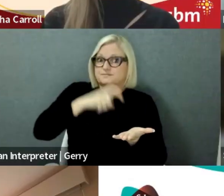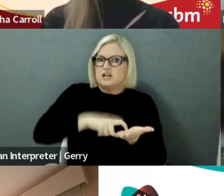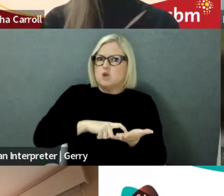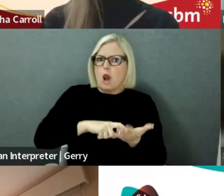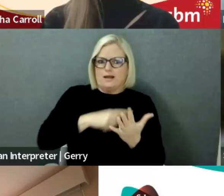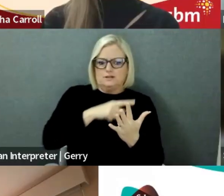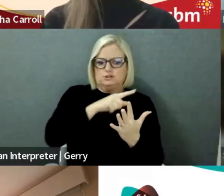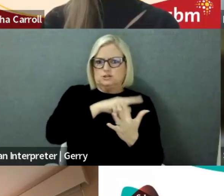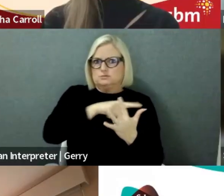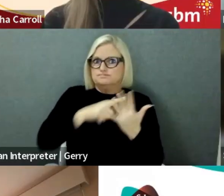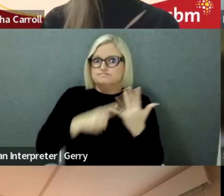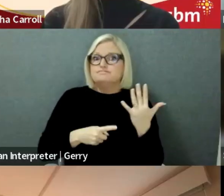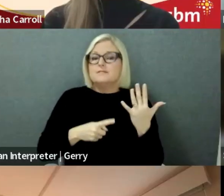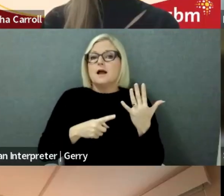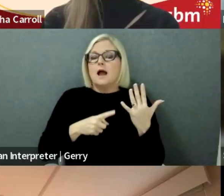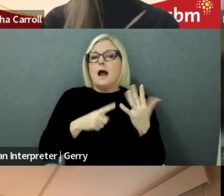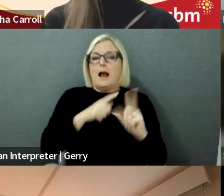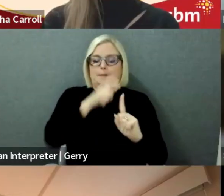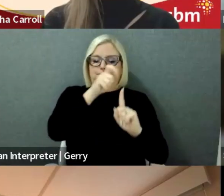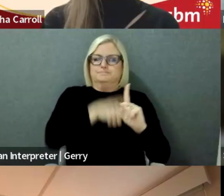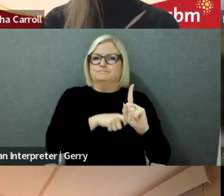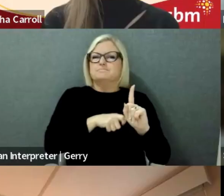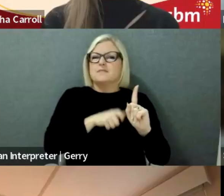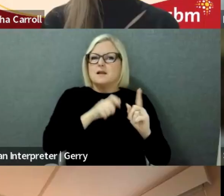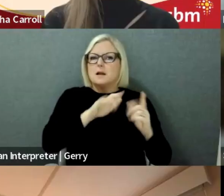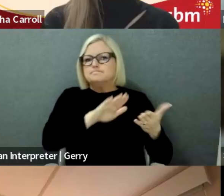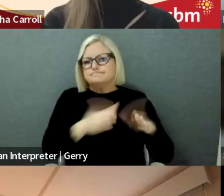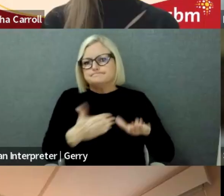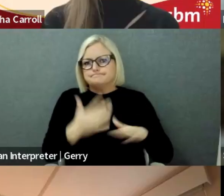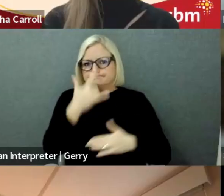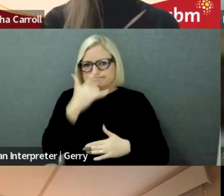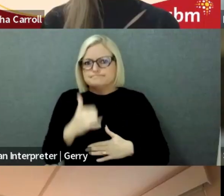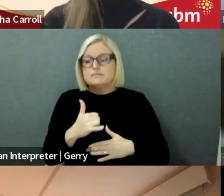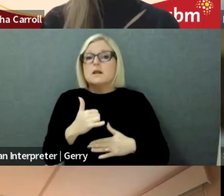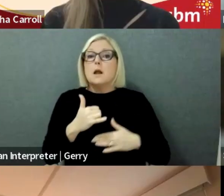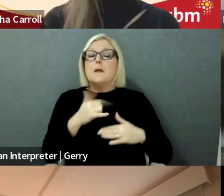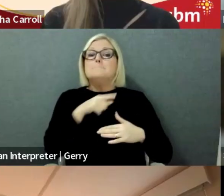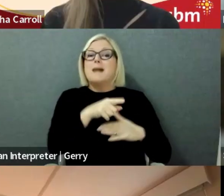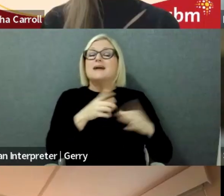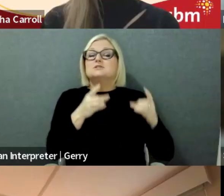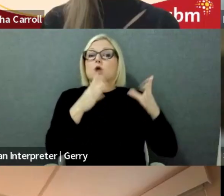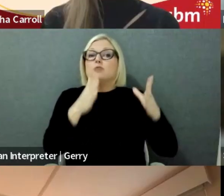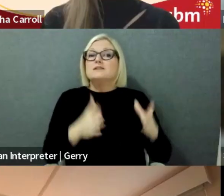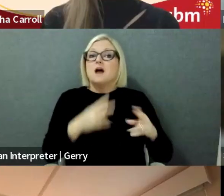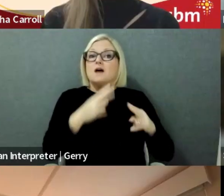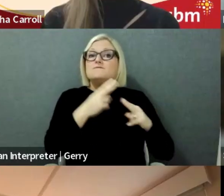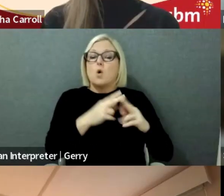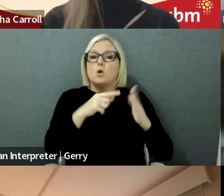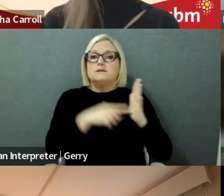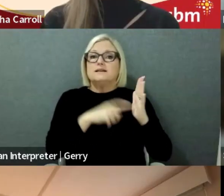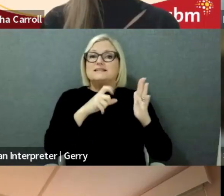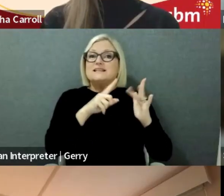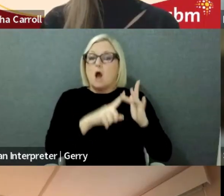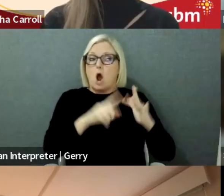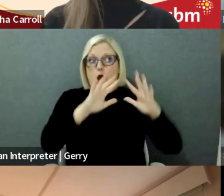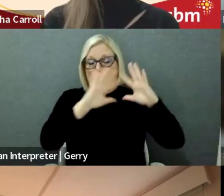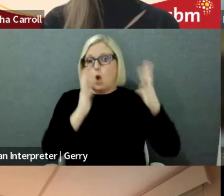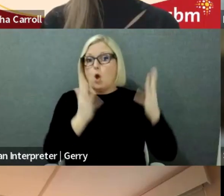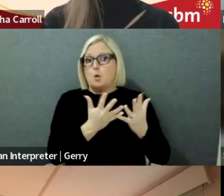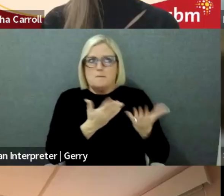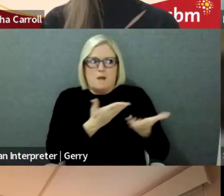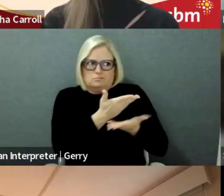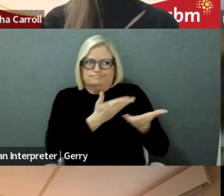TC Global, who I was privileged to spend time with in 2019. Through these consultations, we heard consistently